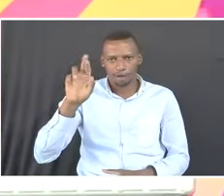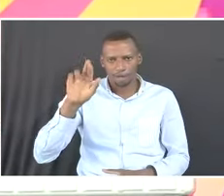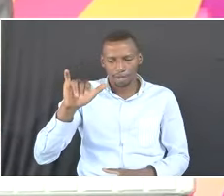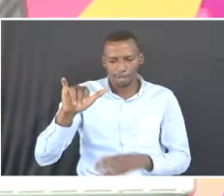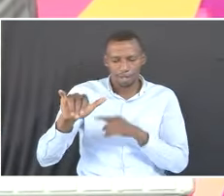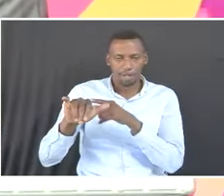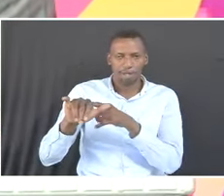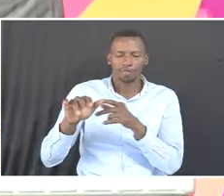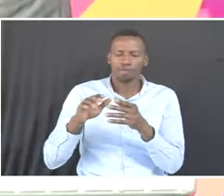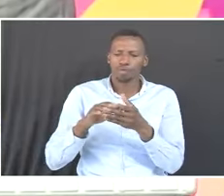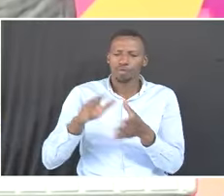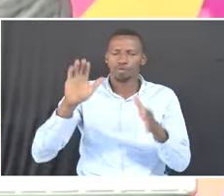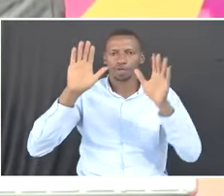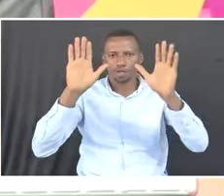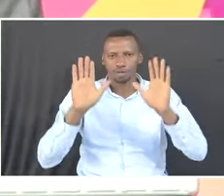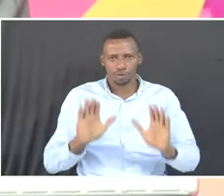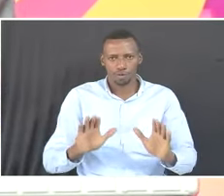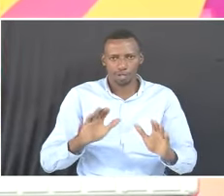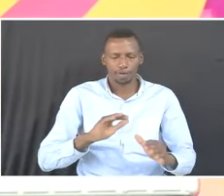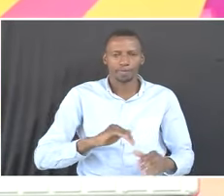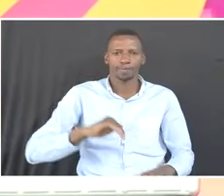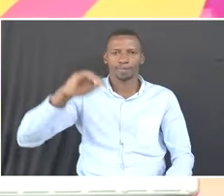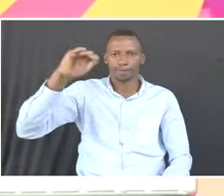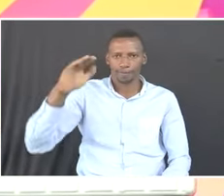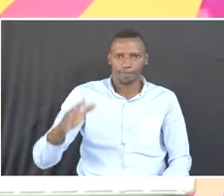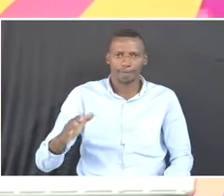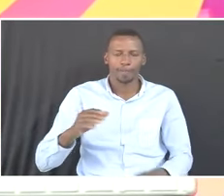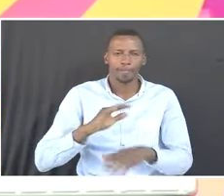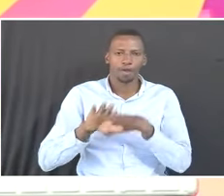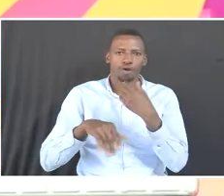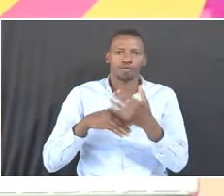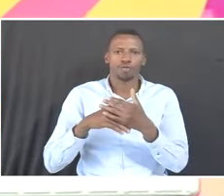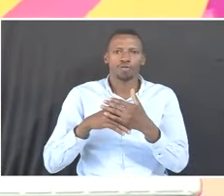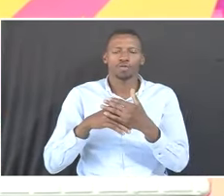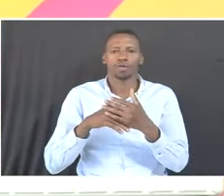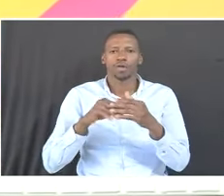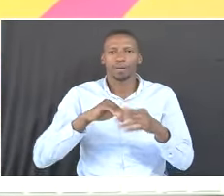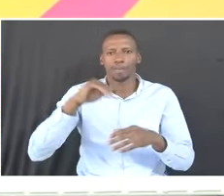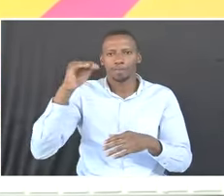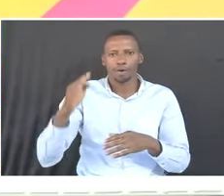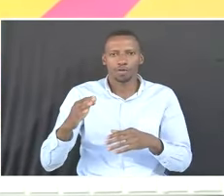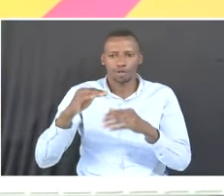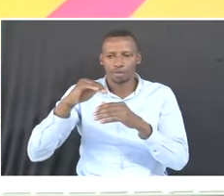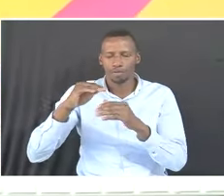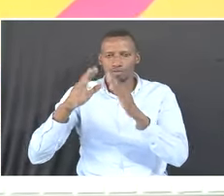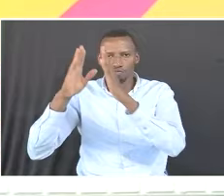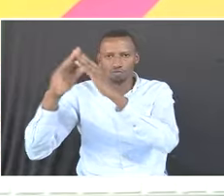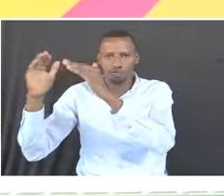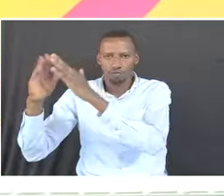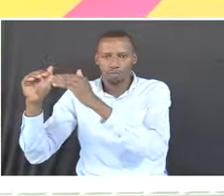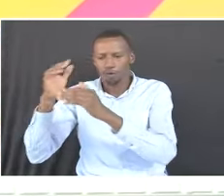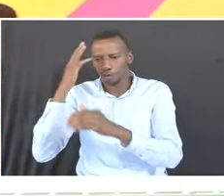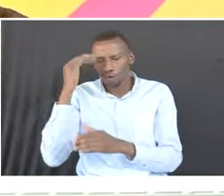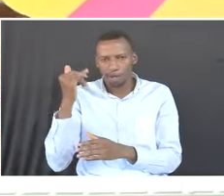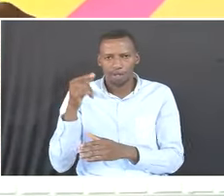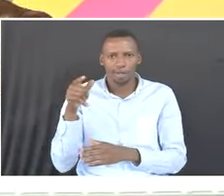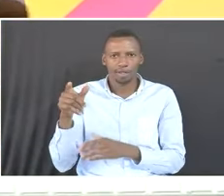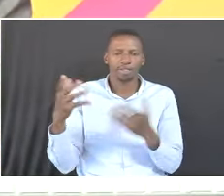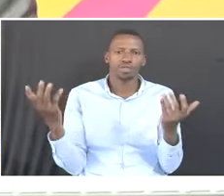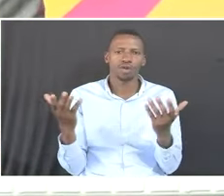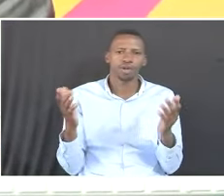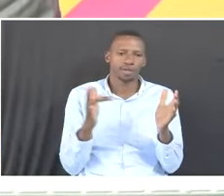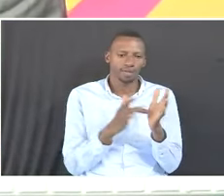most important mountain of all mountains. Why? This is where Jesus